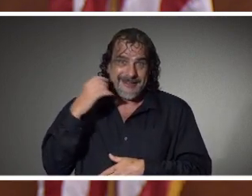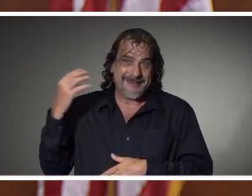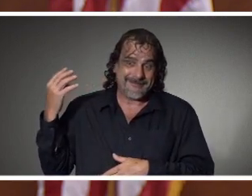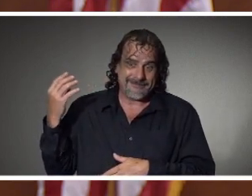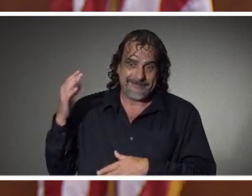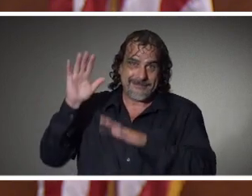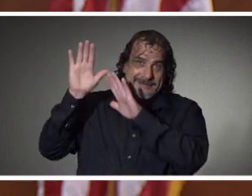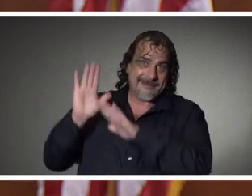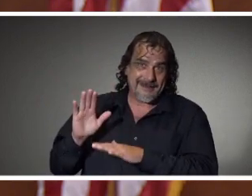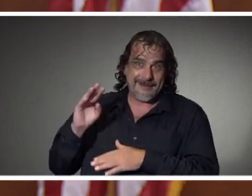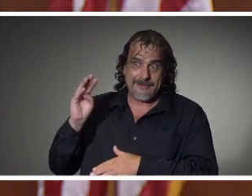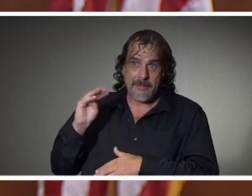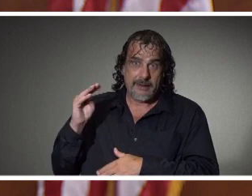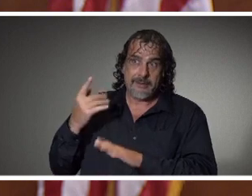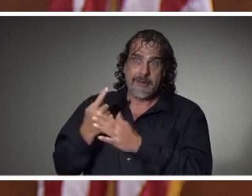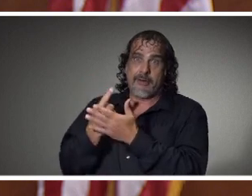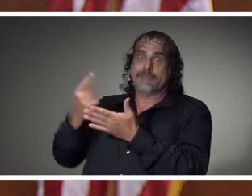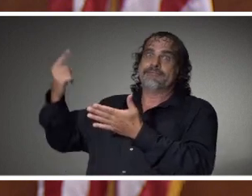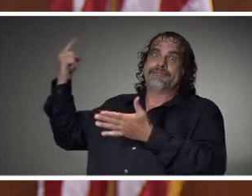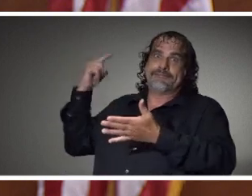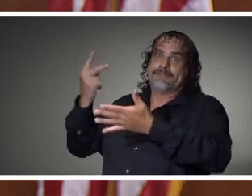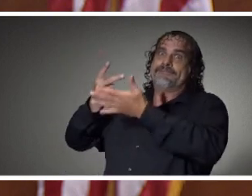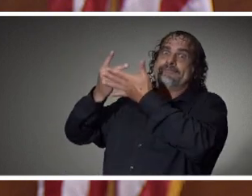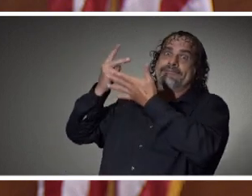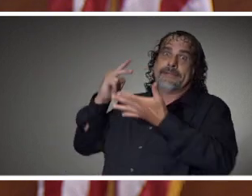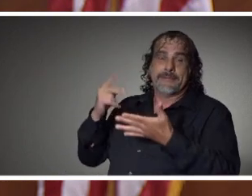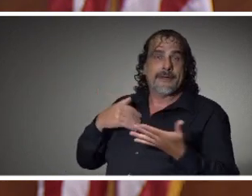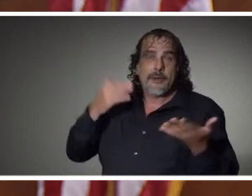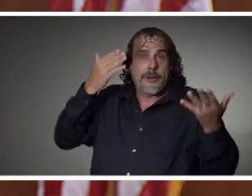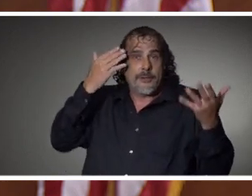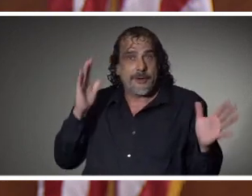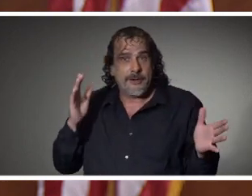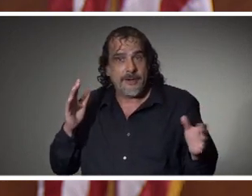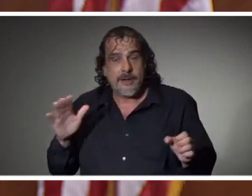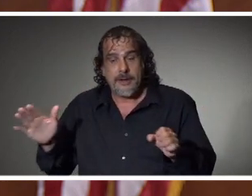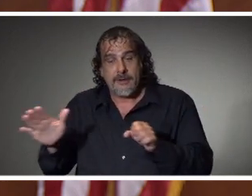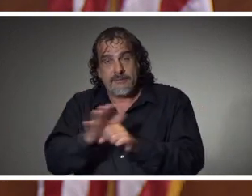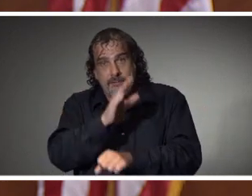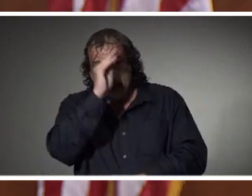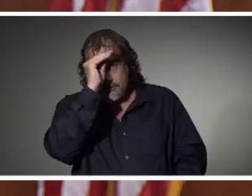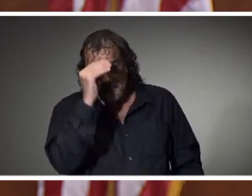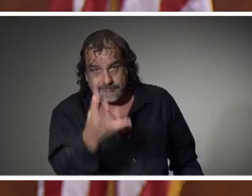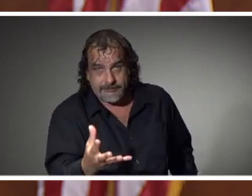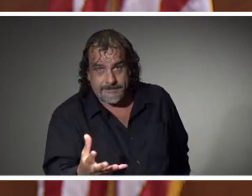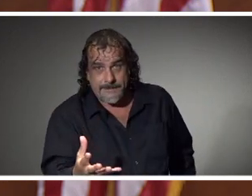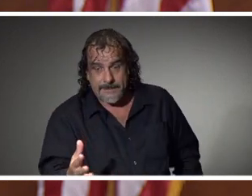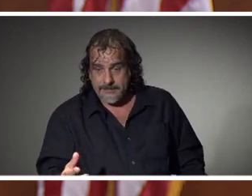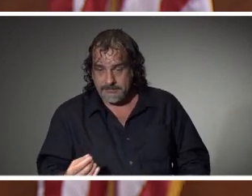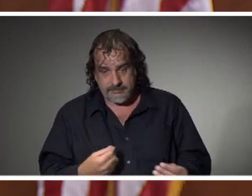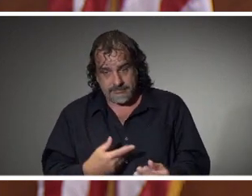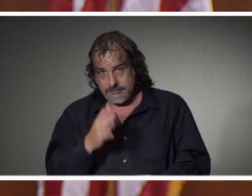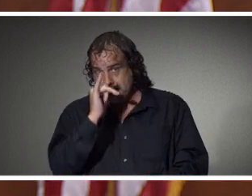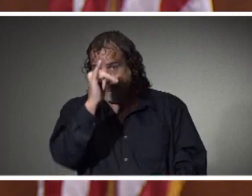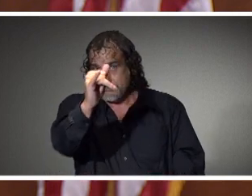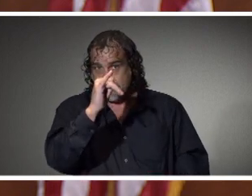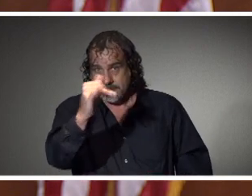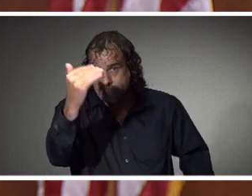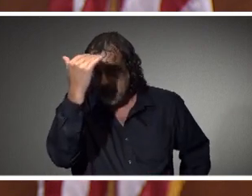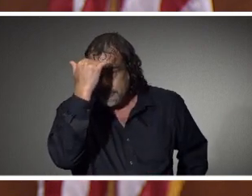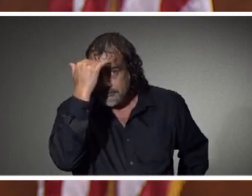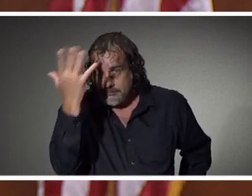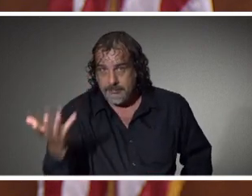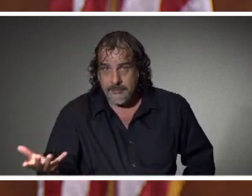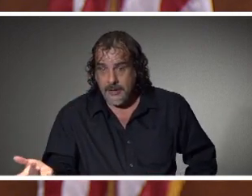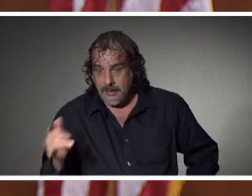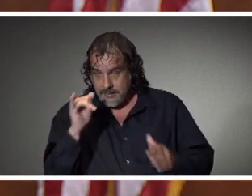Monday or maybe even longer than that. And so, again, at full disclosure, full transparency, that is